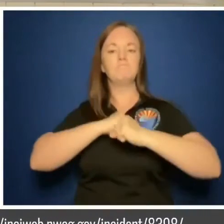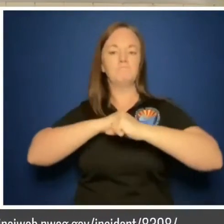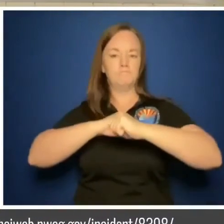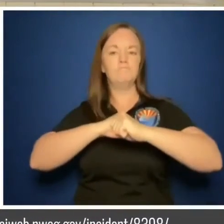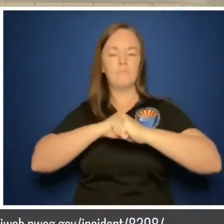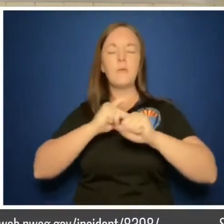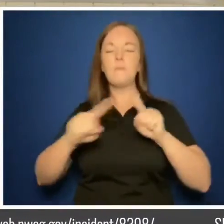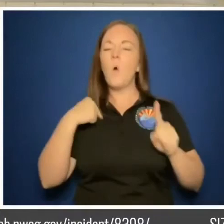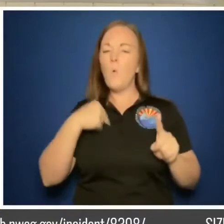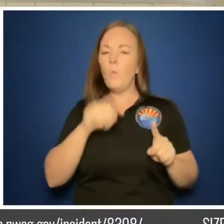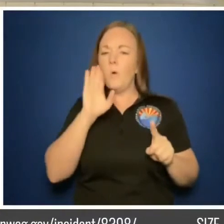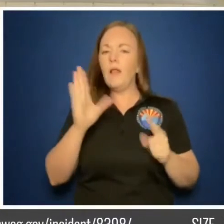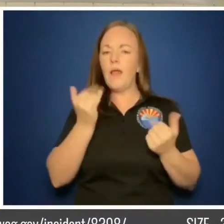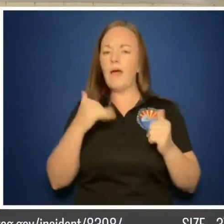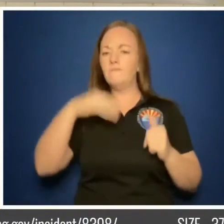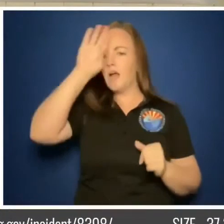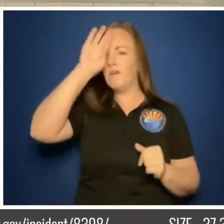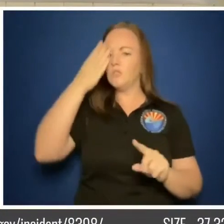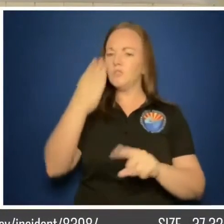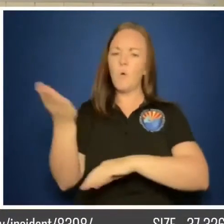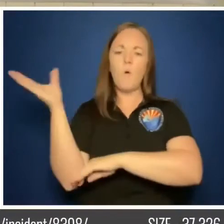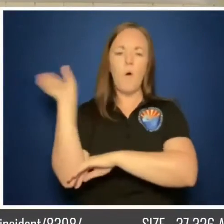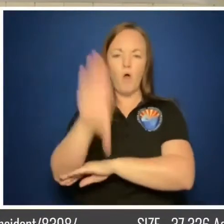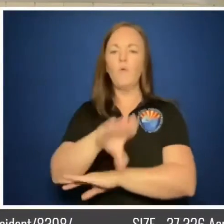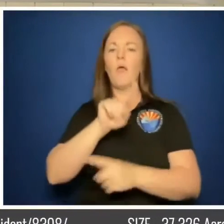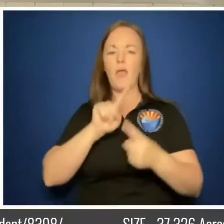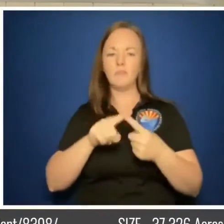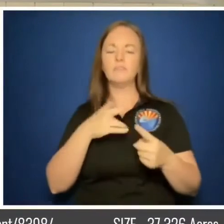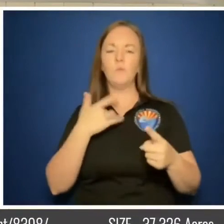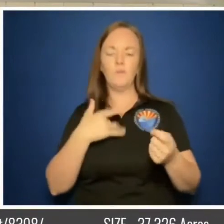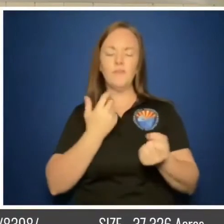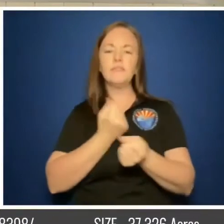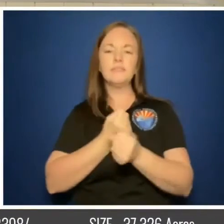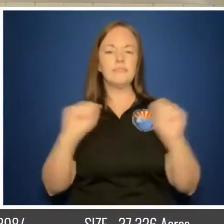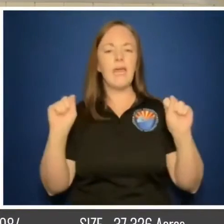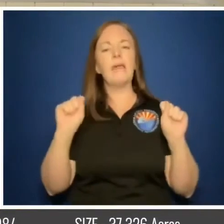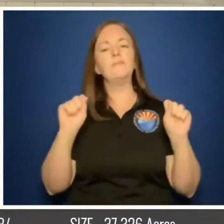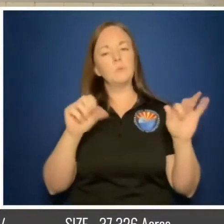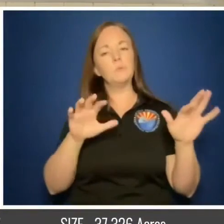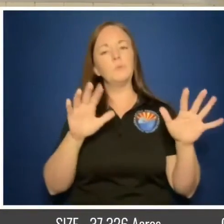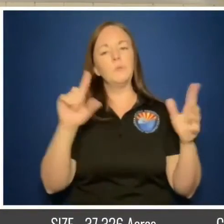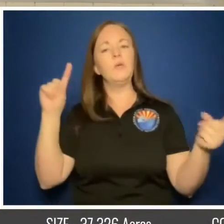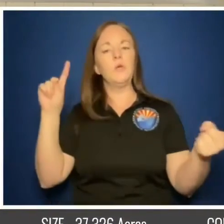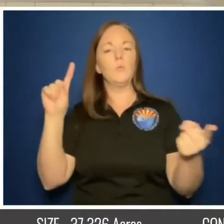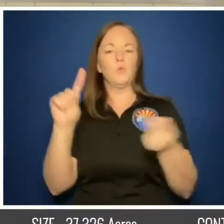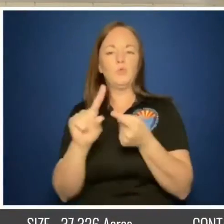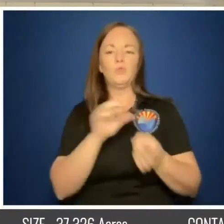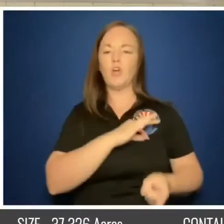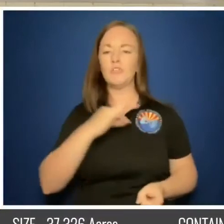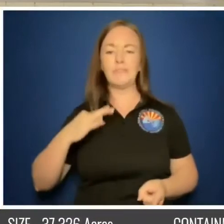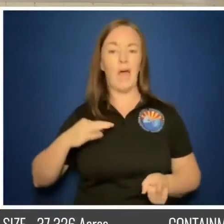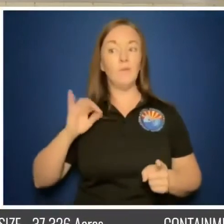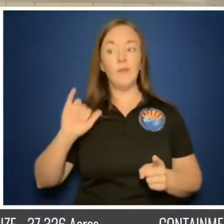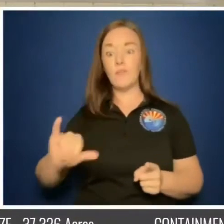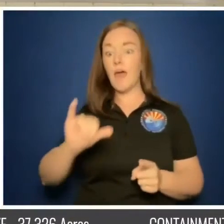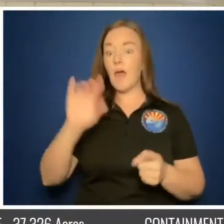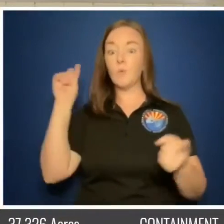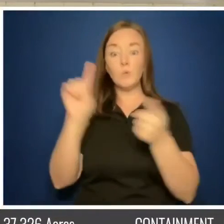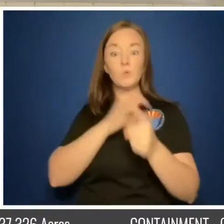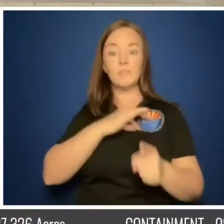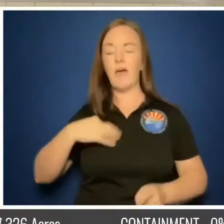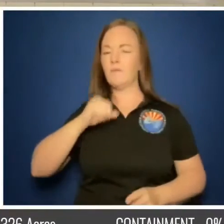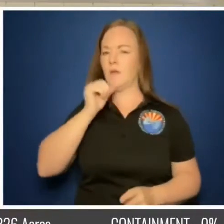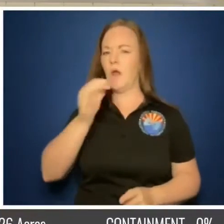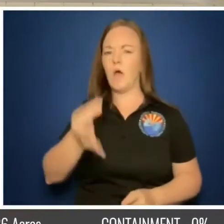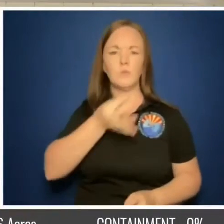there until we feel that it's safe to slowly downstaff, which is nowhere in the future. Why are